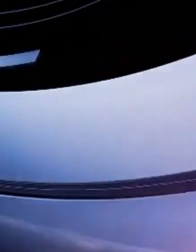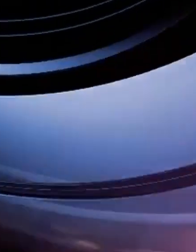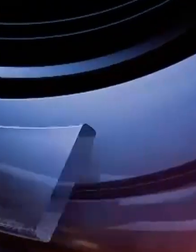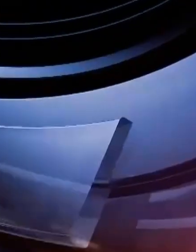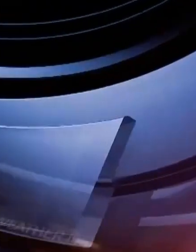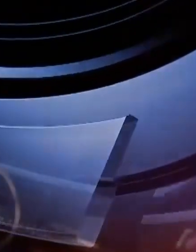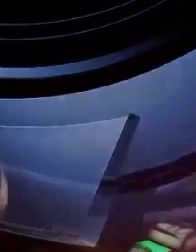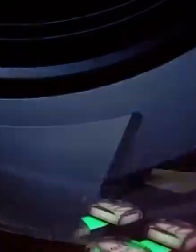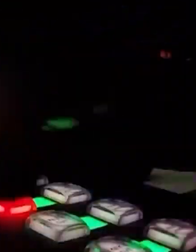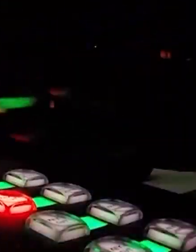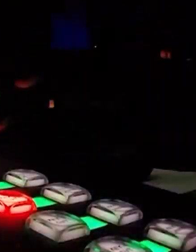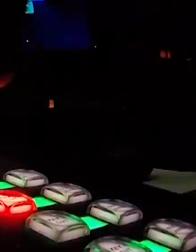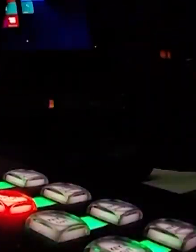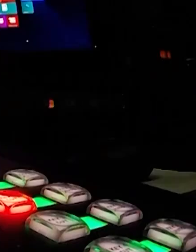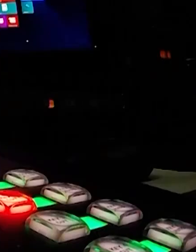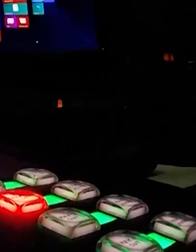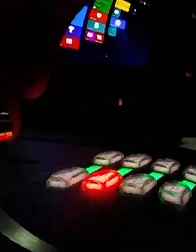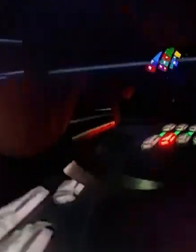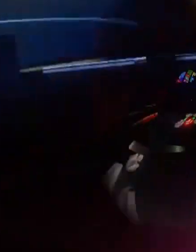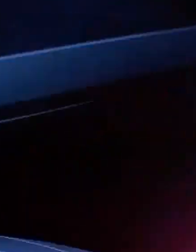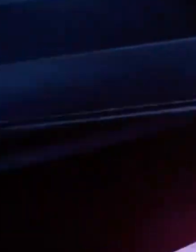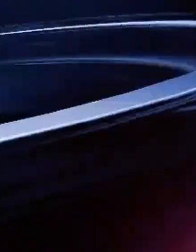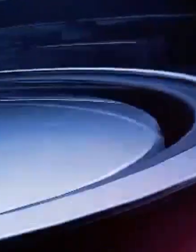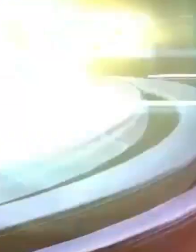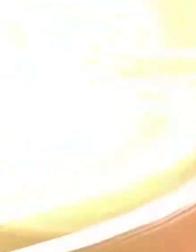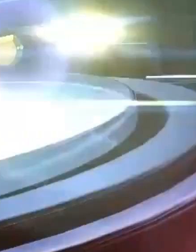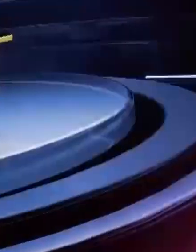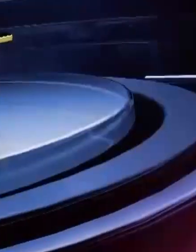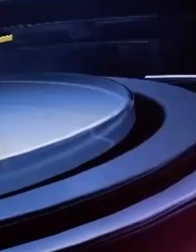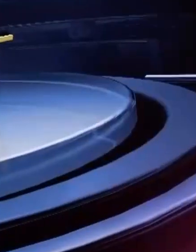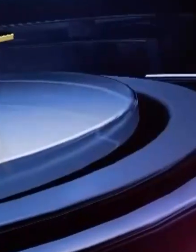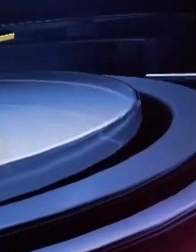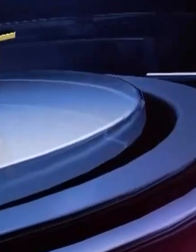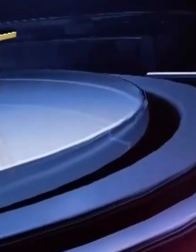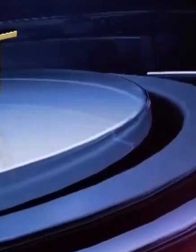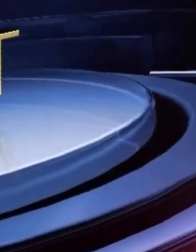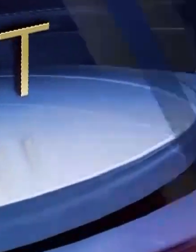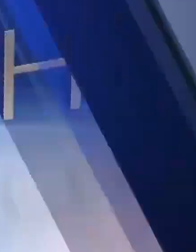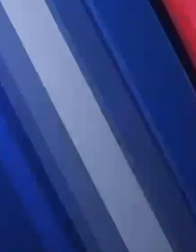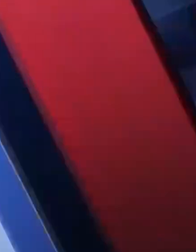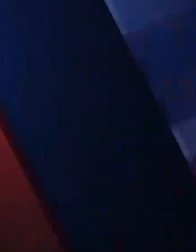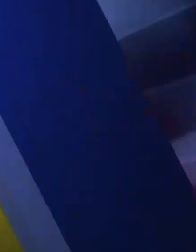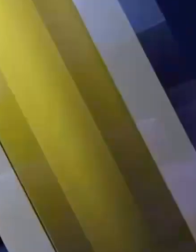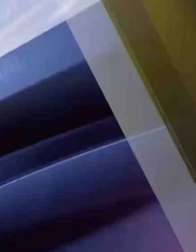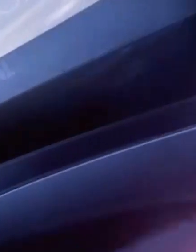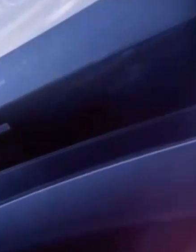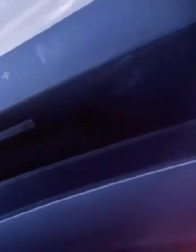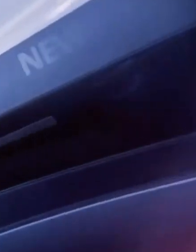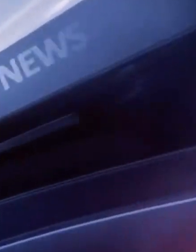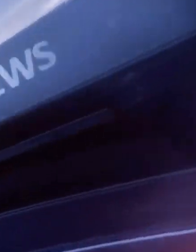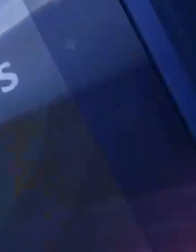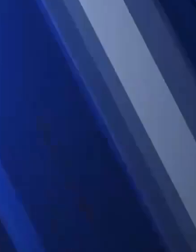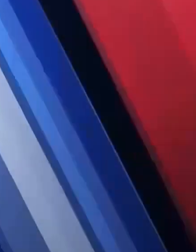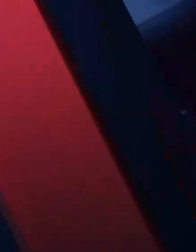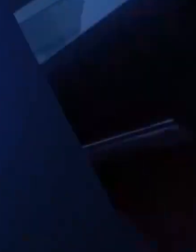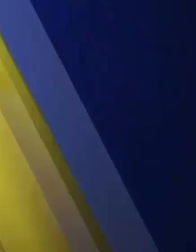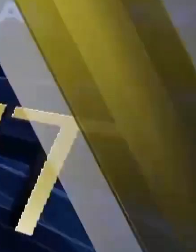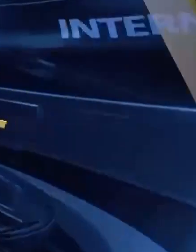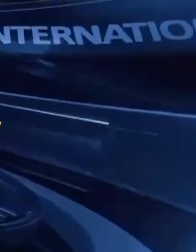Broadcasting from our studios in the Pine St. Michael, this is CBC NewsNight, starting now.